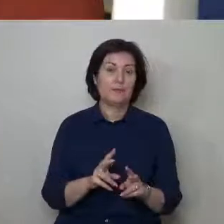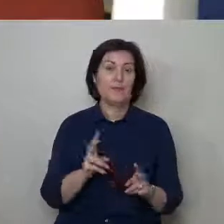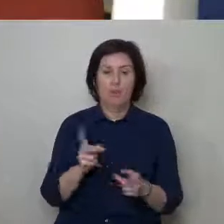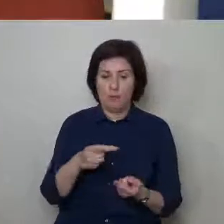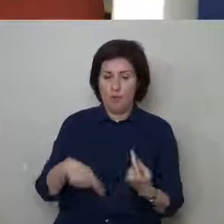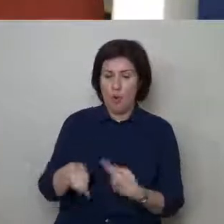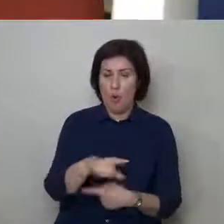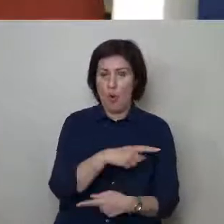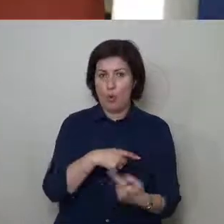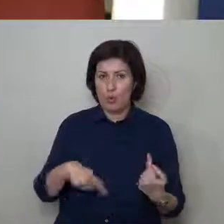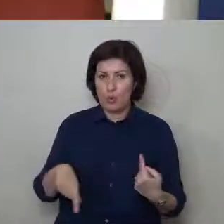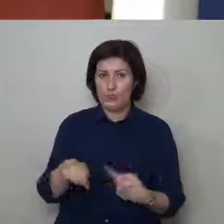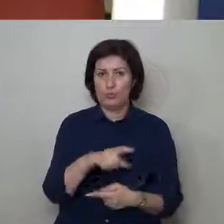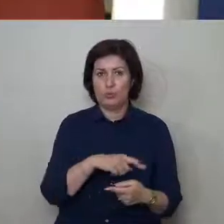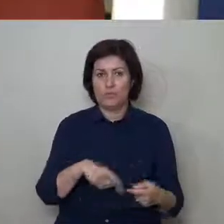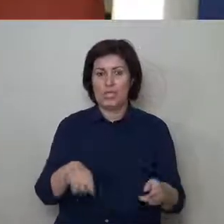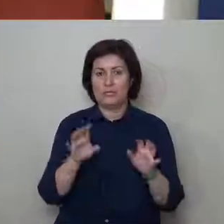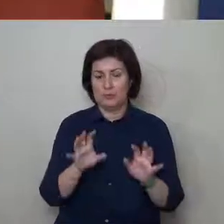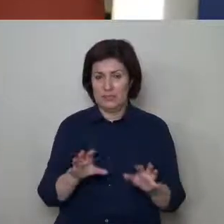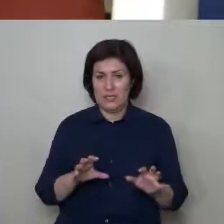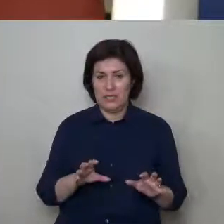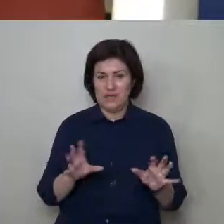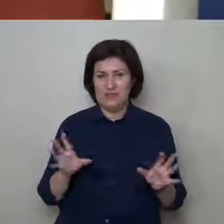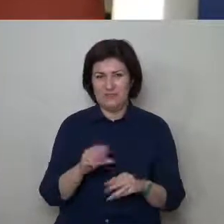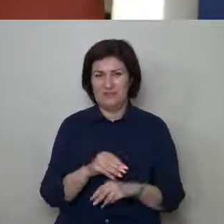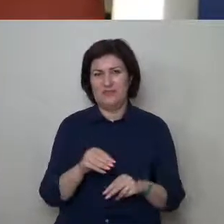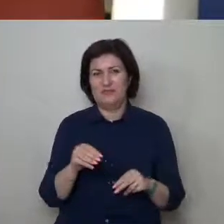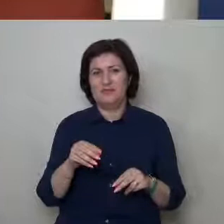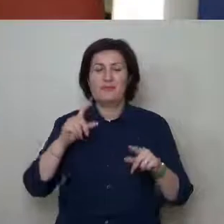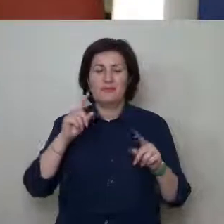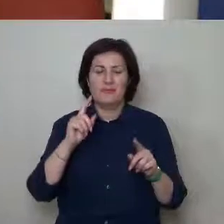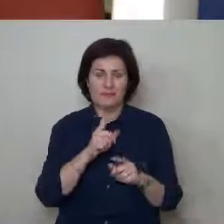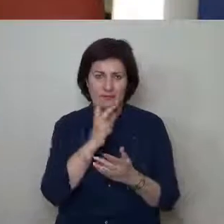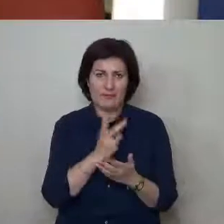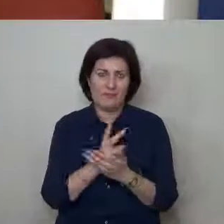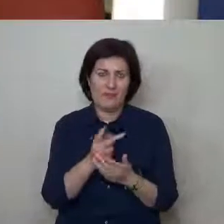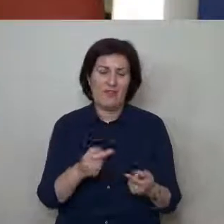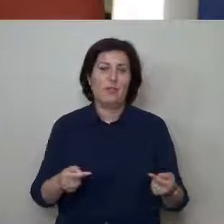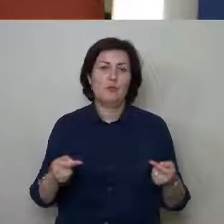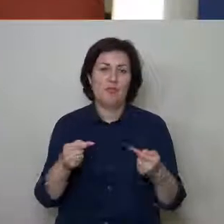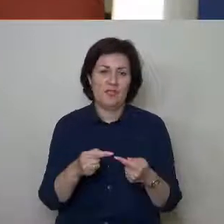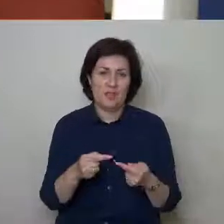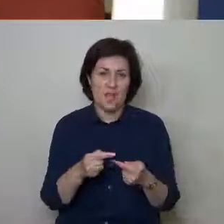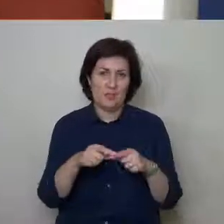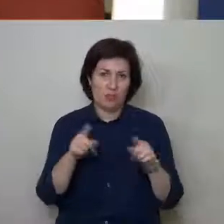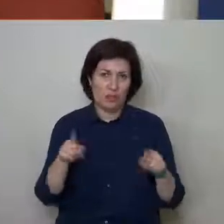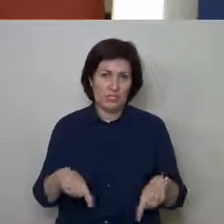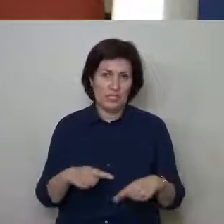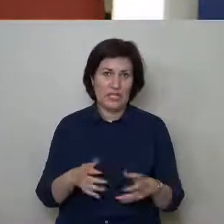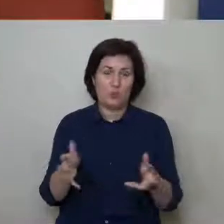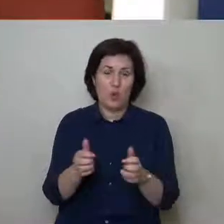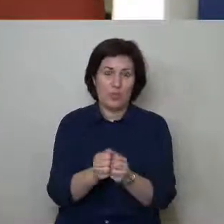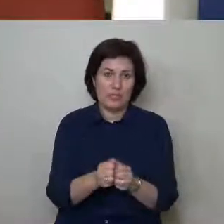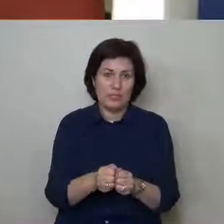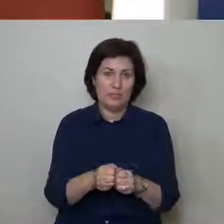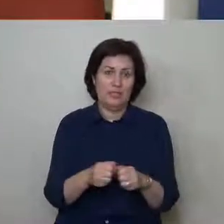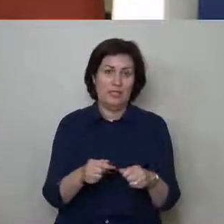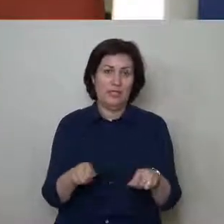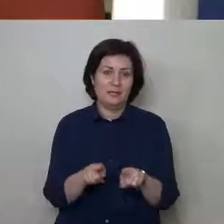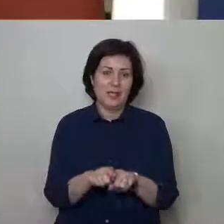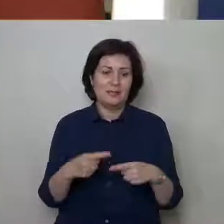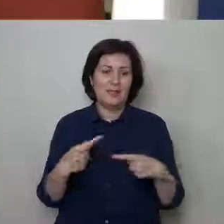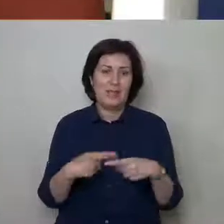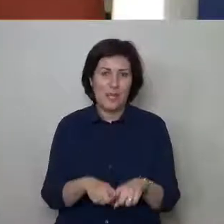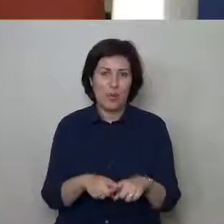person, and then the circle starts and everything becomes kind of a lawful, because the ballot completely